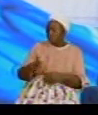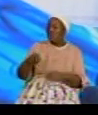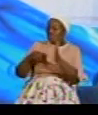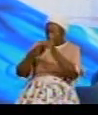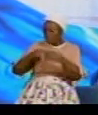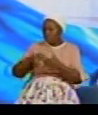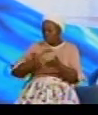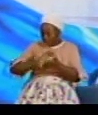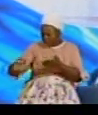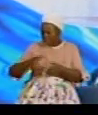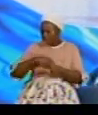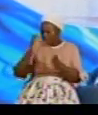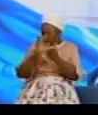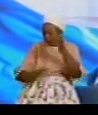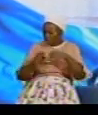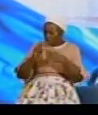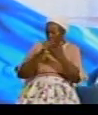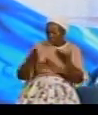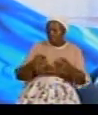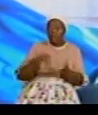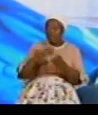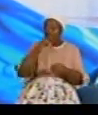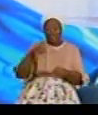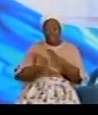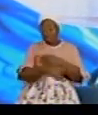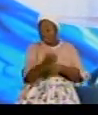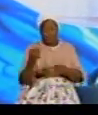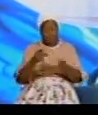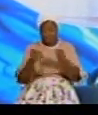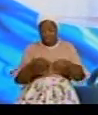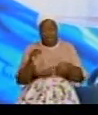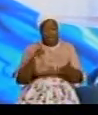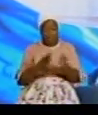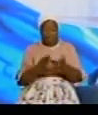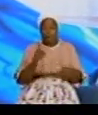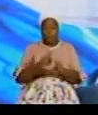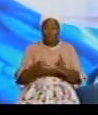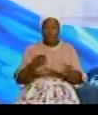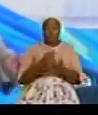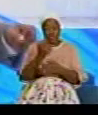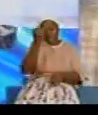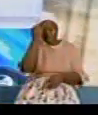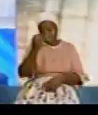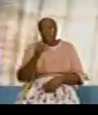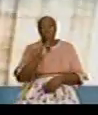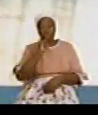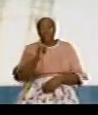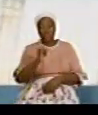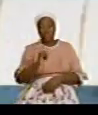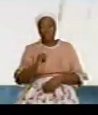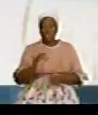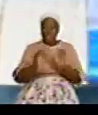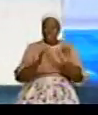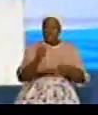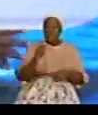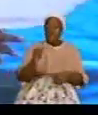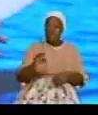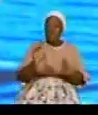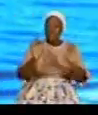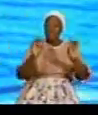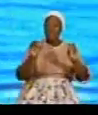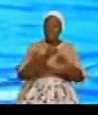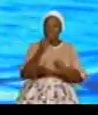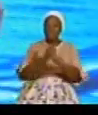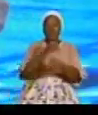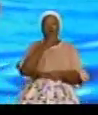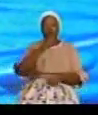the chapter. It's not in any chapter, it's not in any verse. The idea is, if an 80-year-old